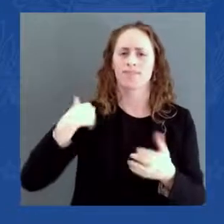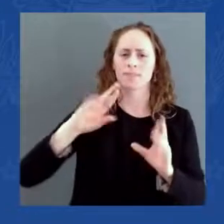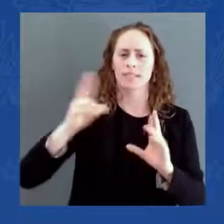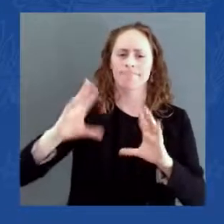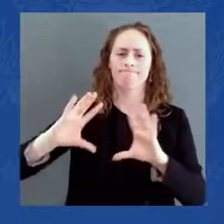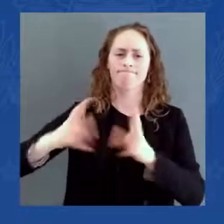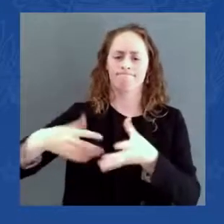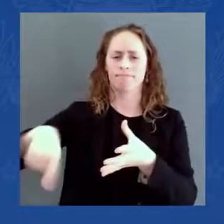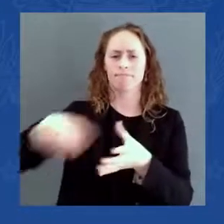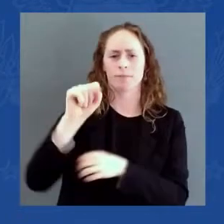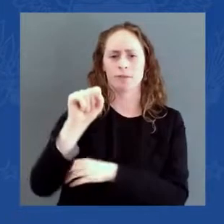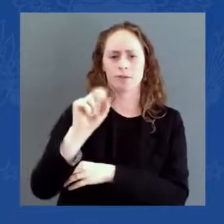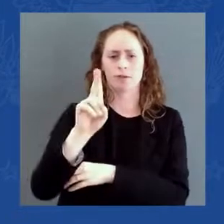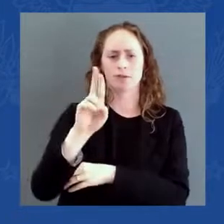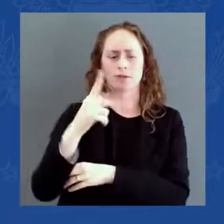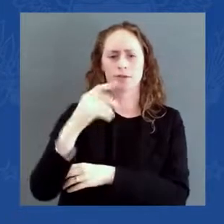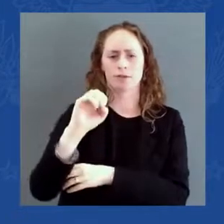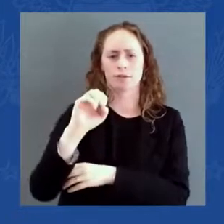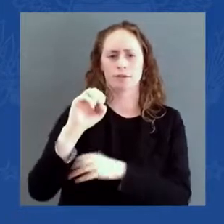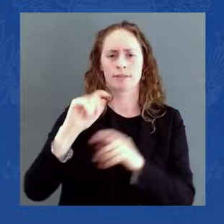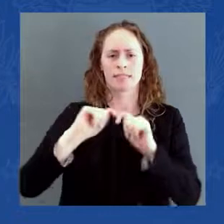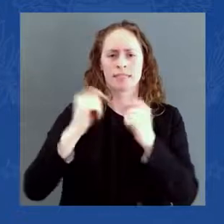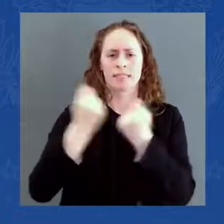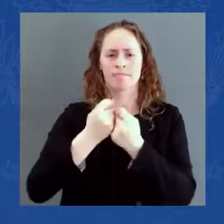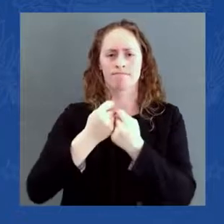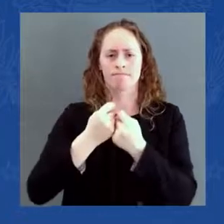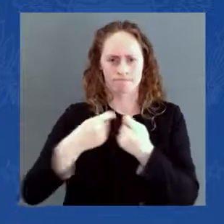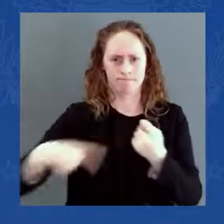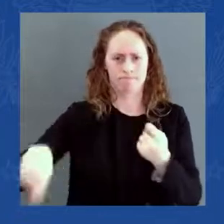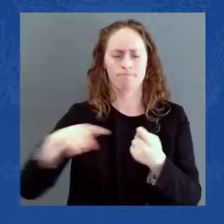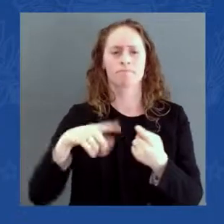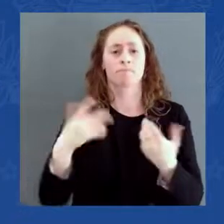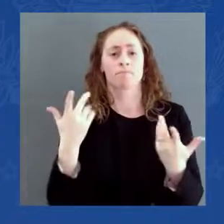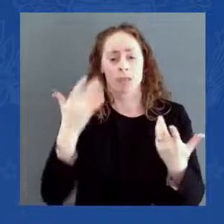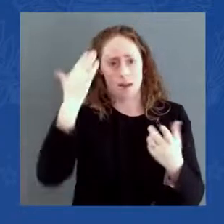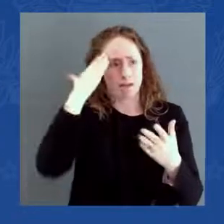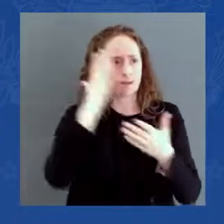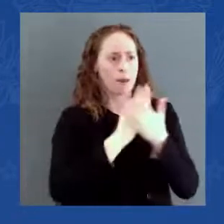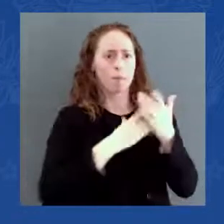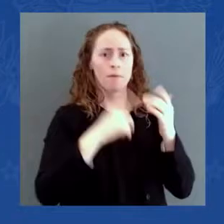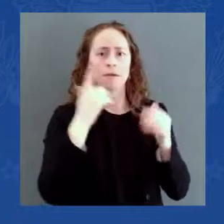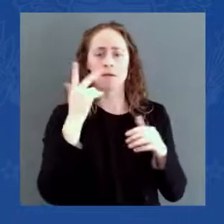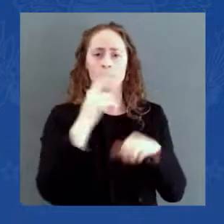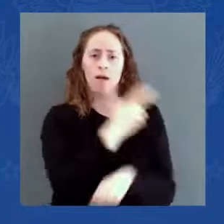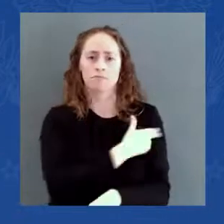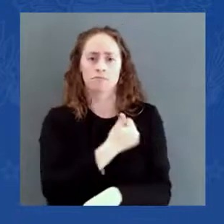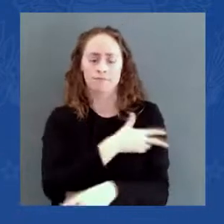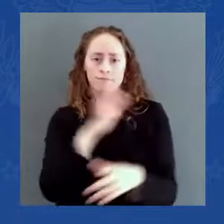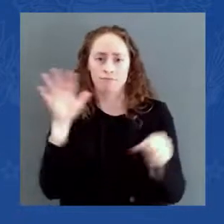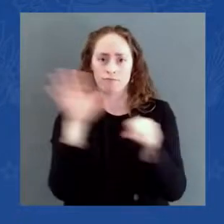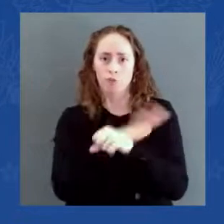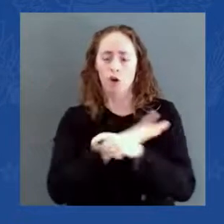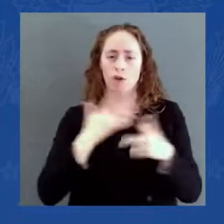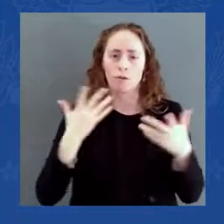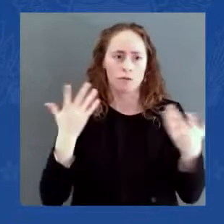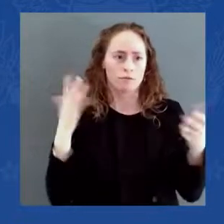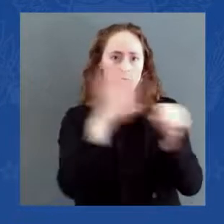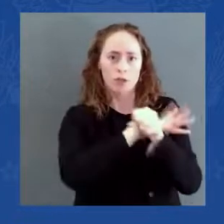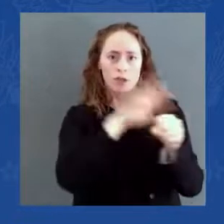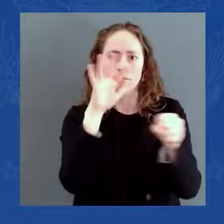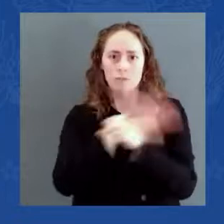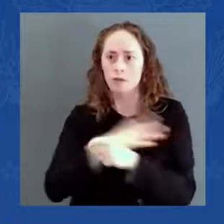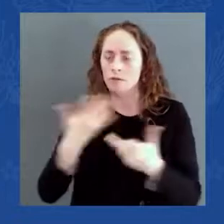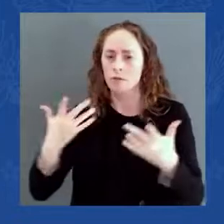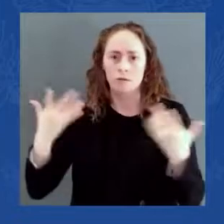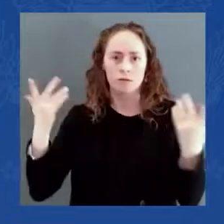badly needed staff, where overrun hospitals are handling more patients than they can handle. For their